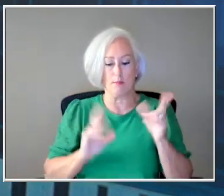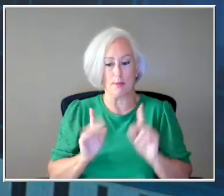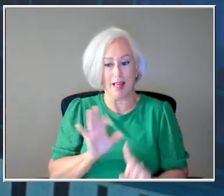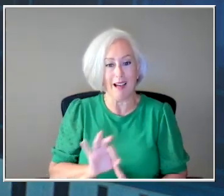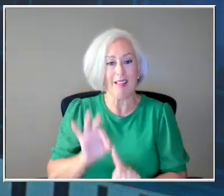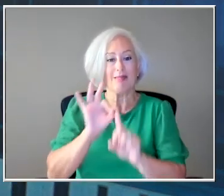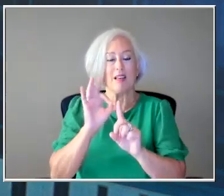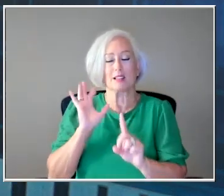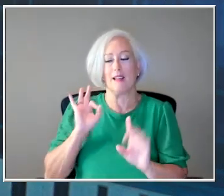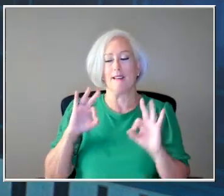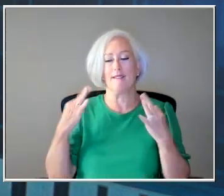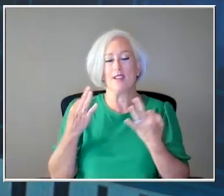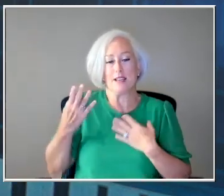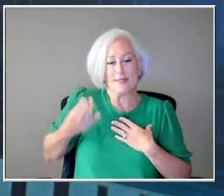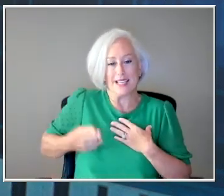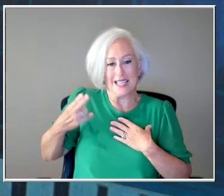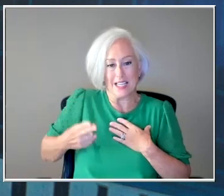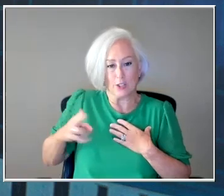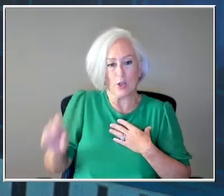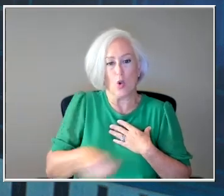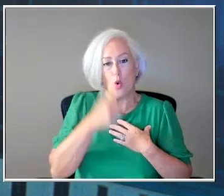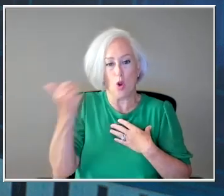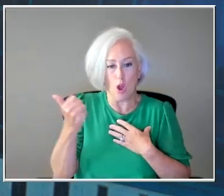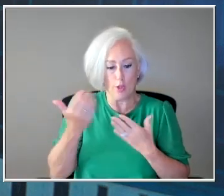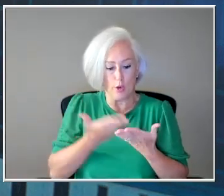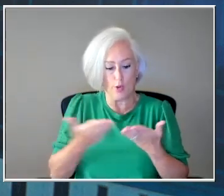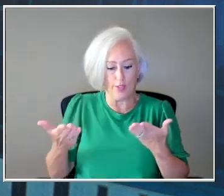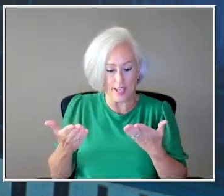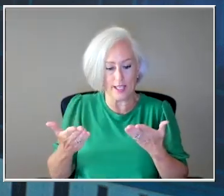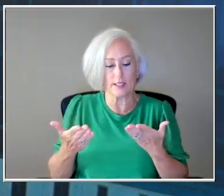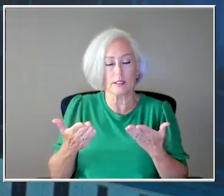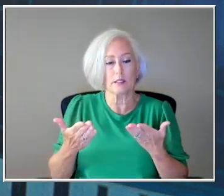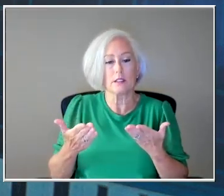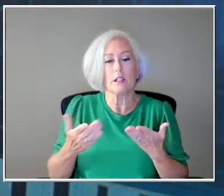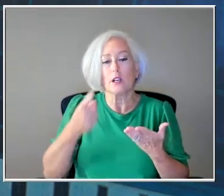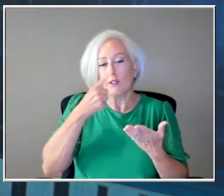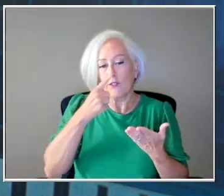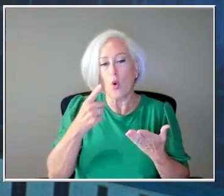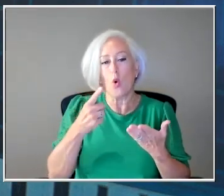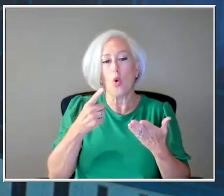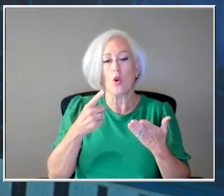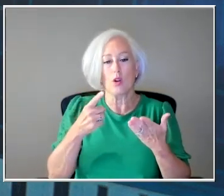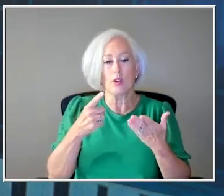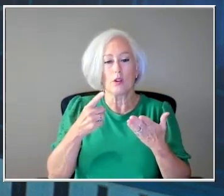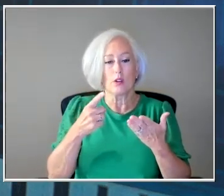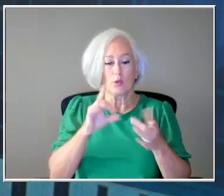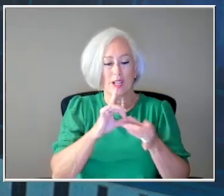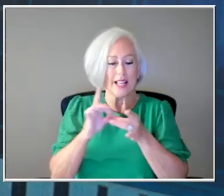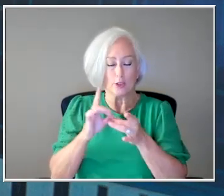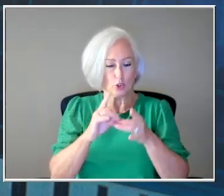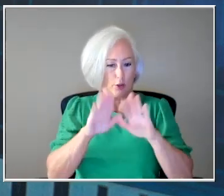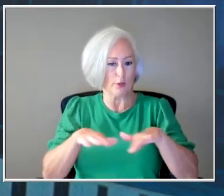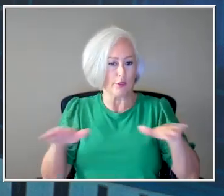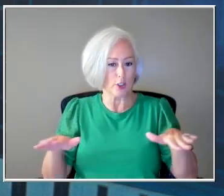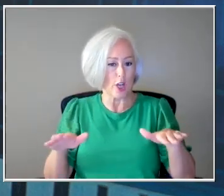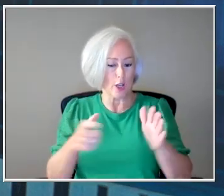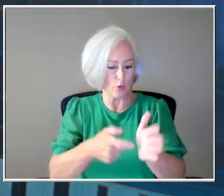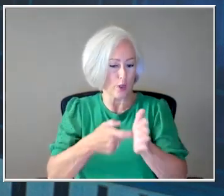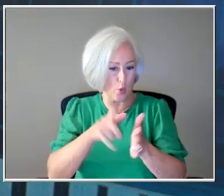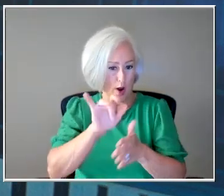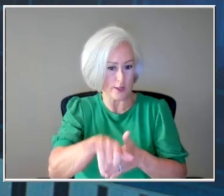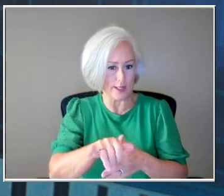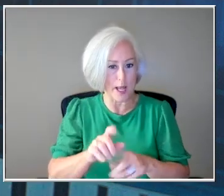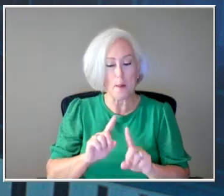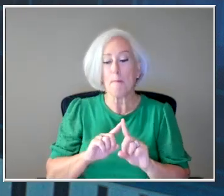other relationships to this child that really requires it immediately. What I do recommend, though, and this is something that's going to